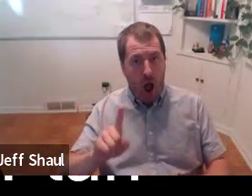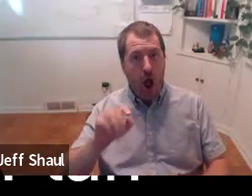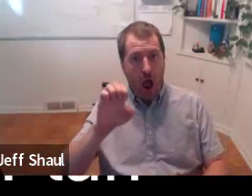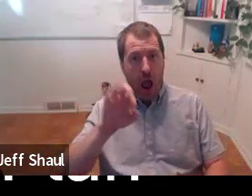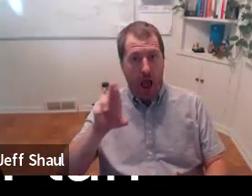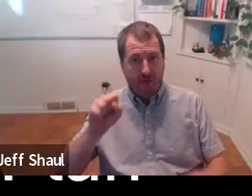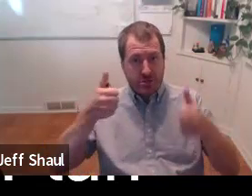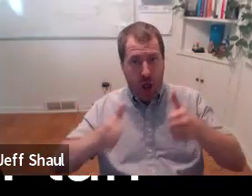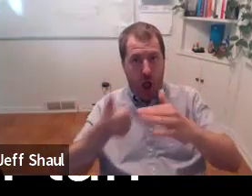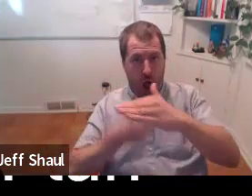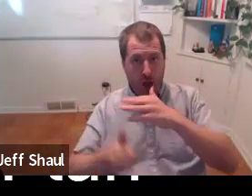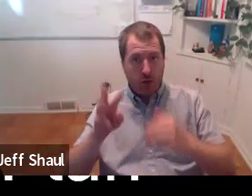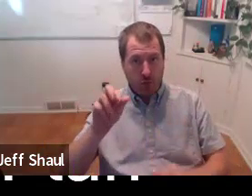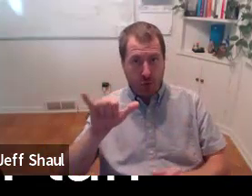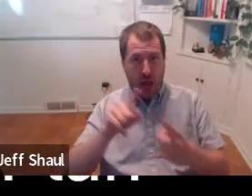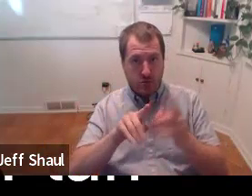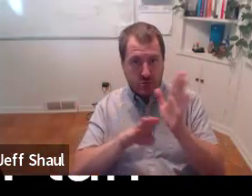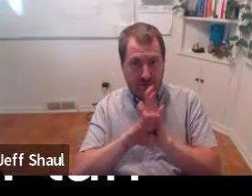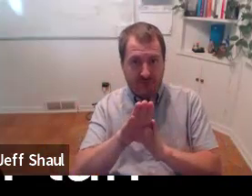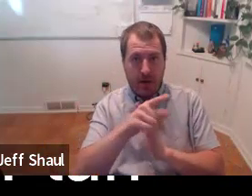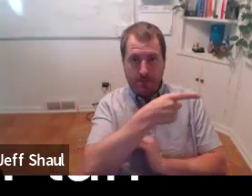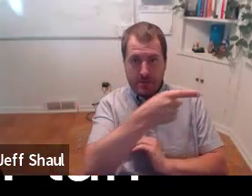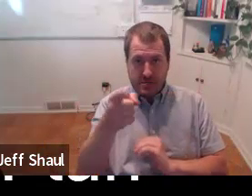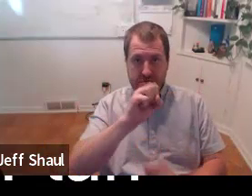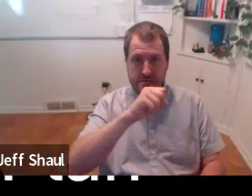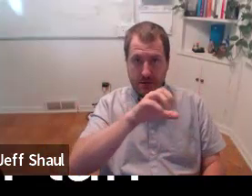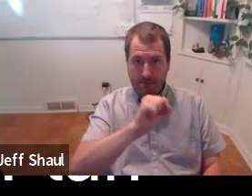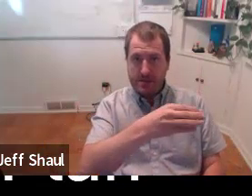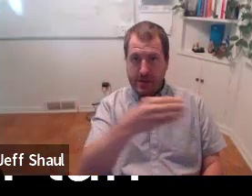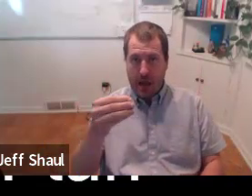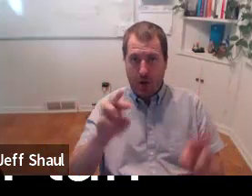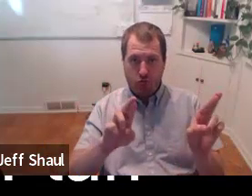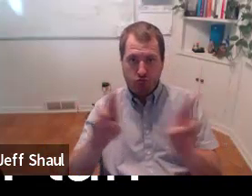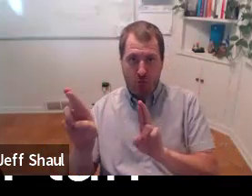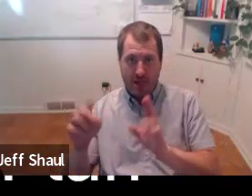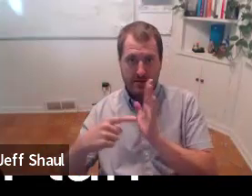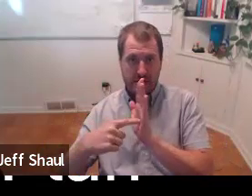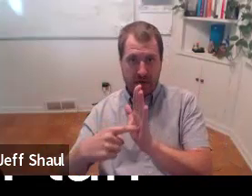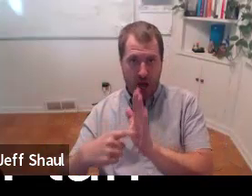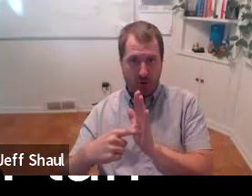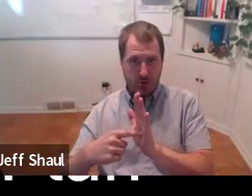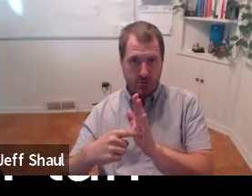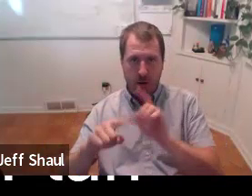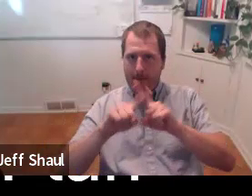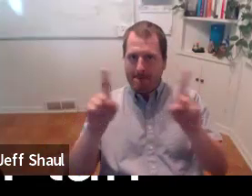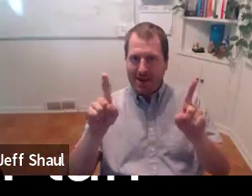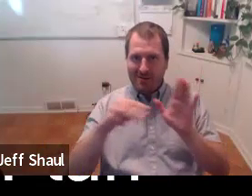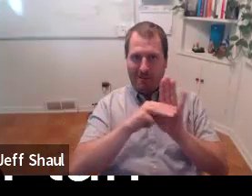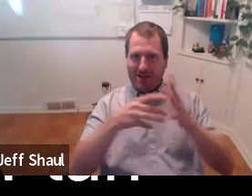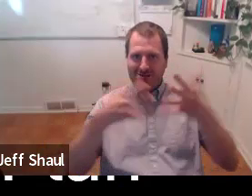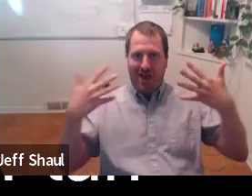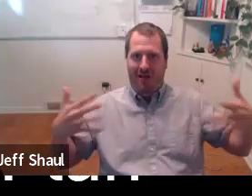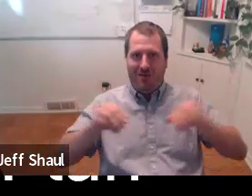mature. They are underway and they're being developed in the specs that they're trying to get ready